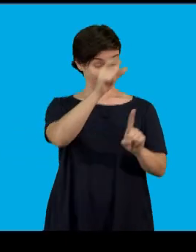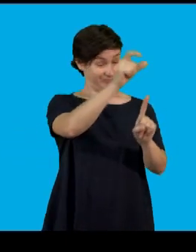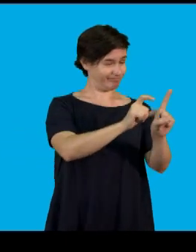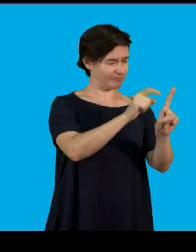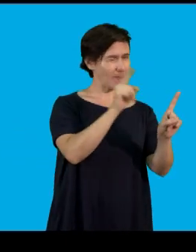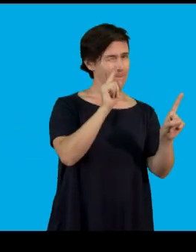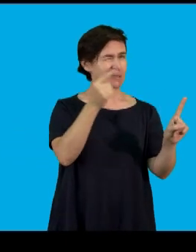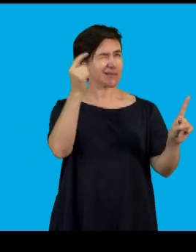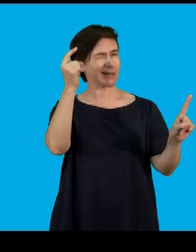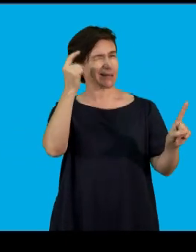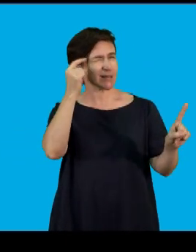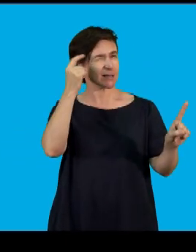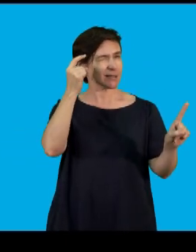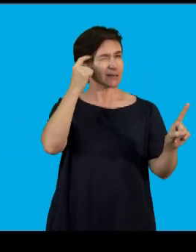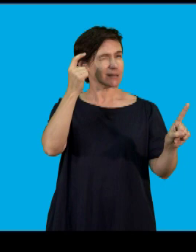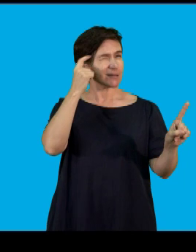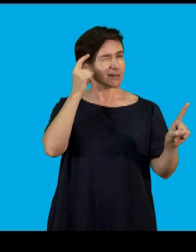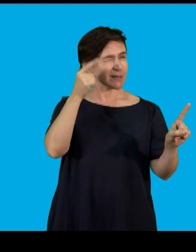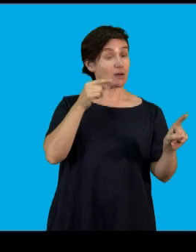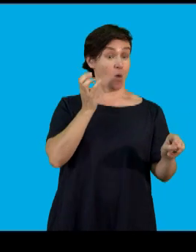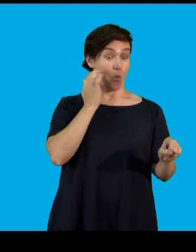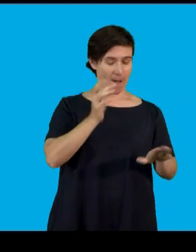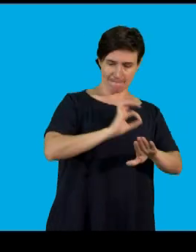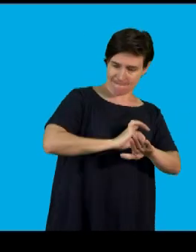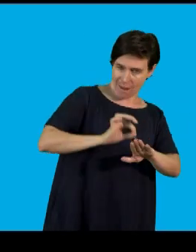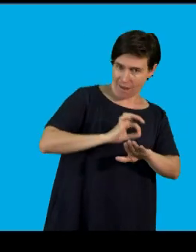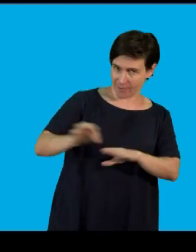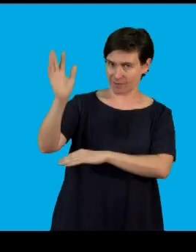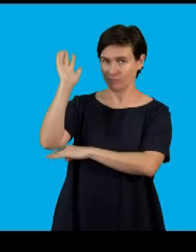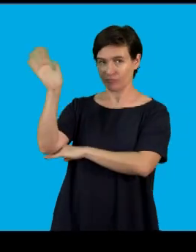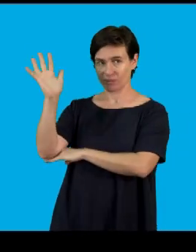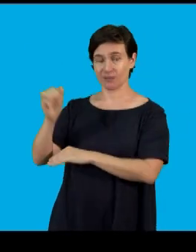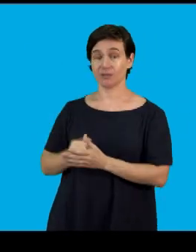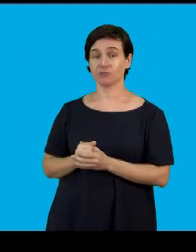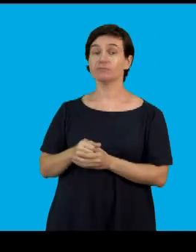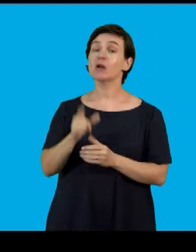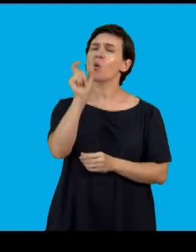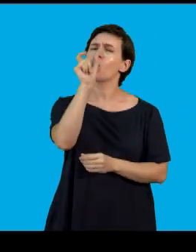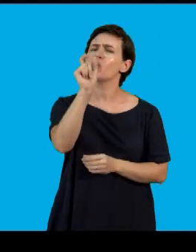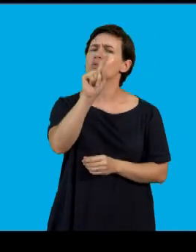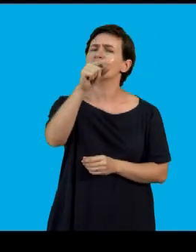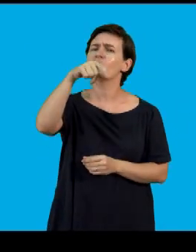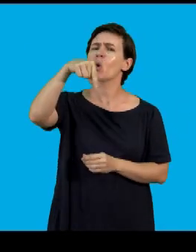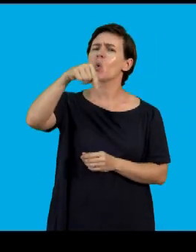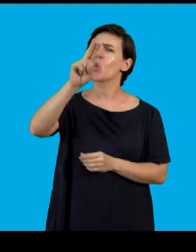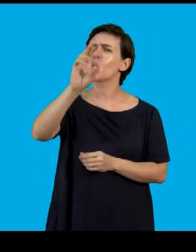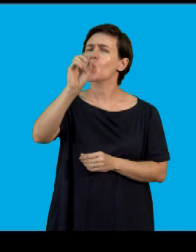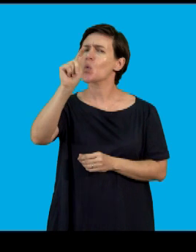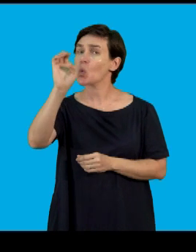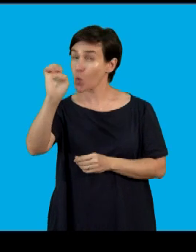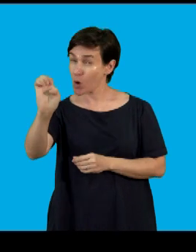preparing for the presentation. Keyword or the action verb is quote, and how many are you quoting?